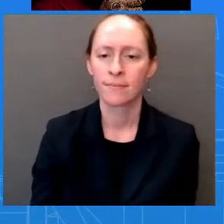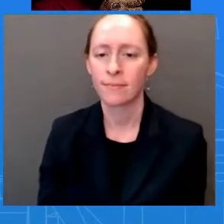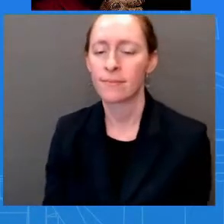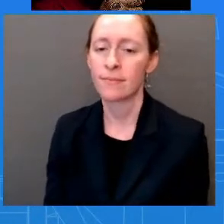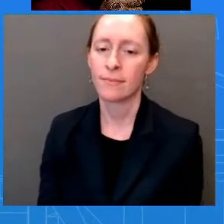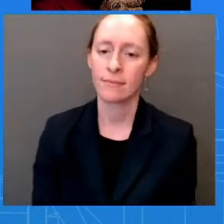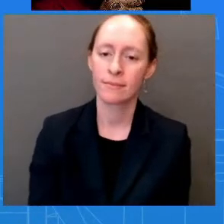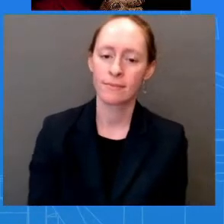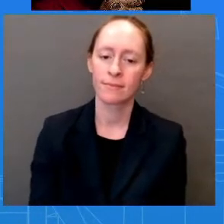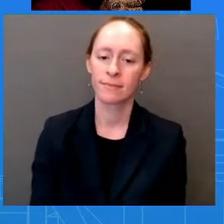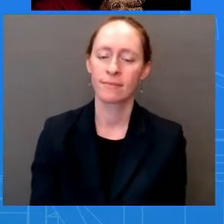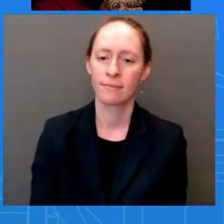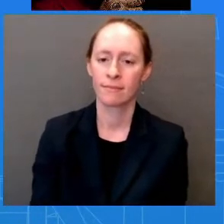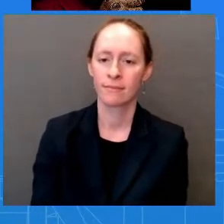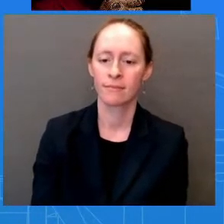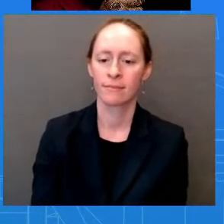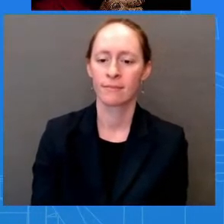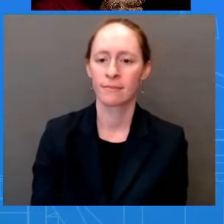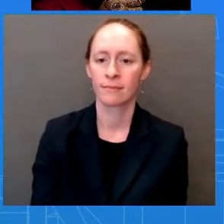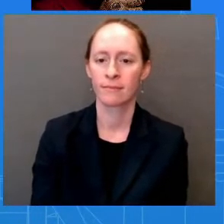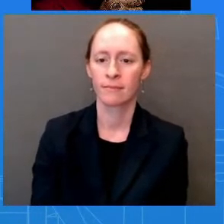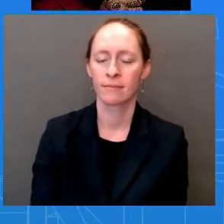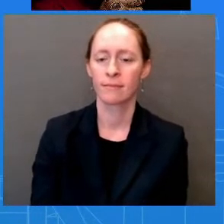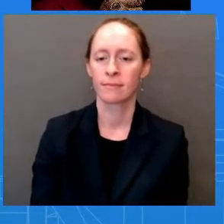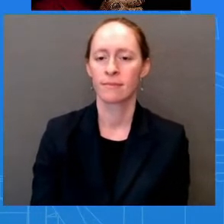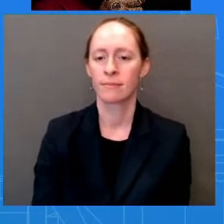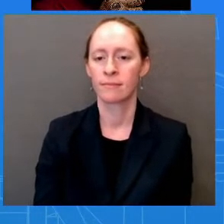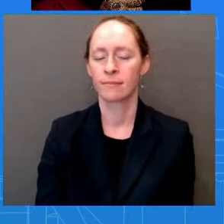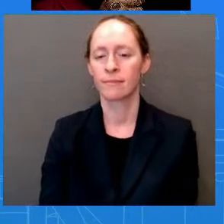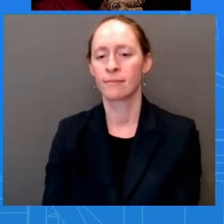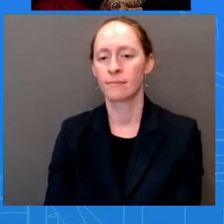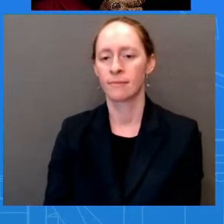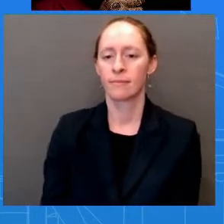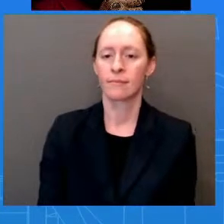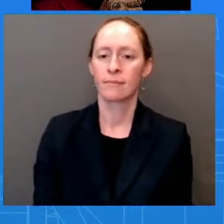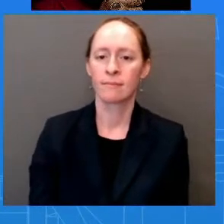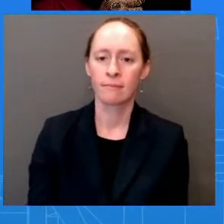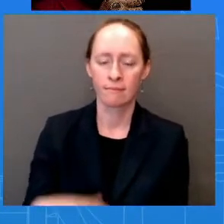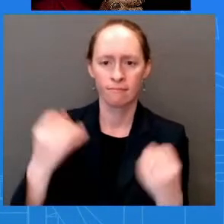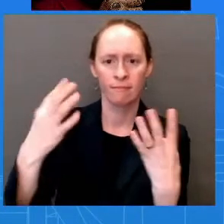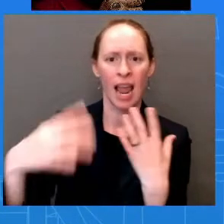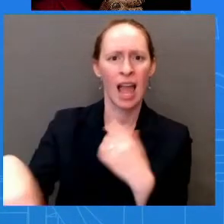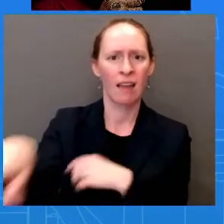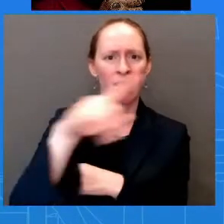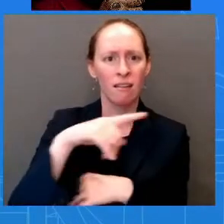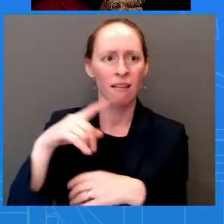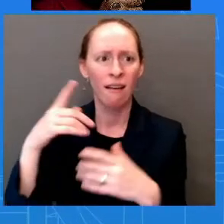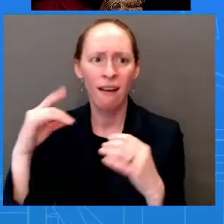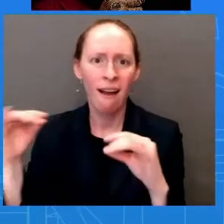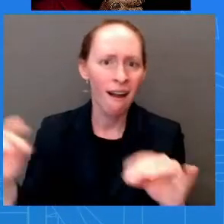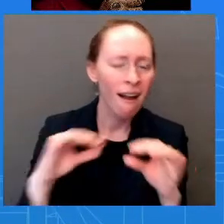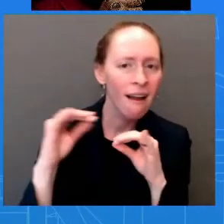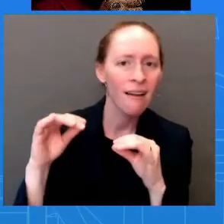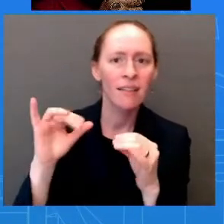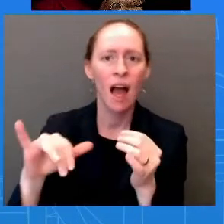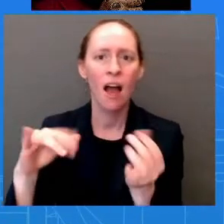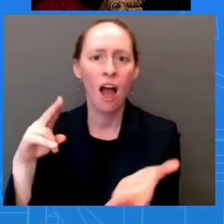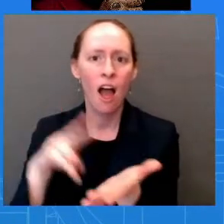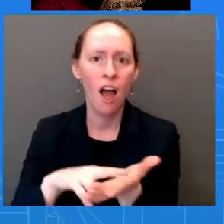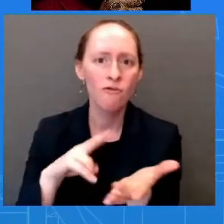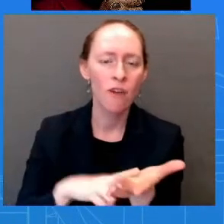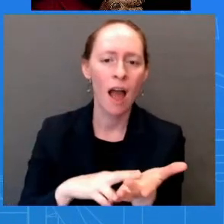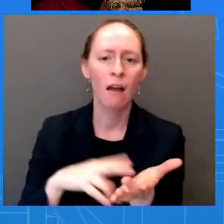ratified the contract. Yeah. So I guess the question is, if you're urging both sides to come to the table, the companies don't have a particular incentive to do